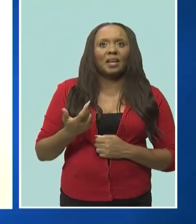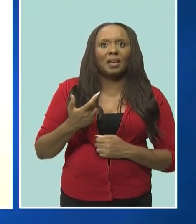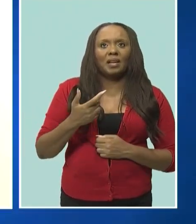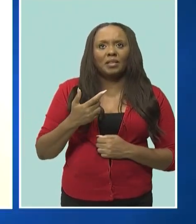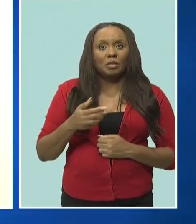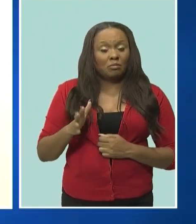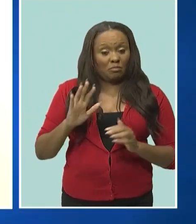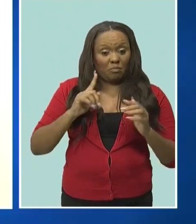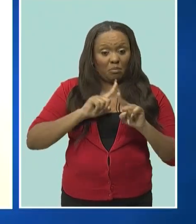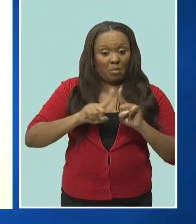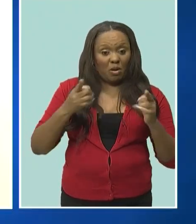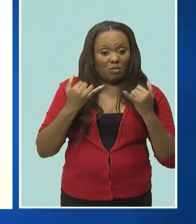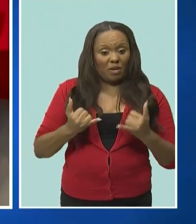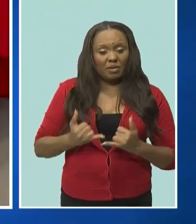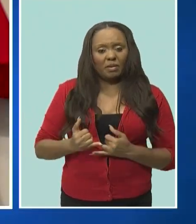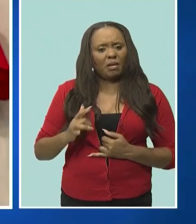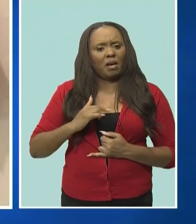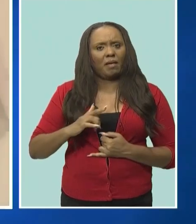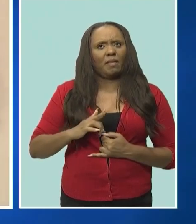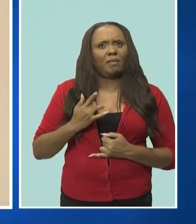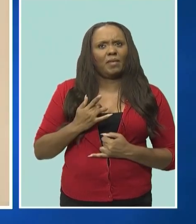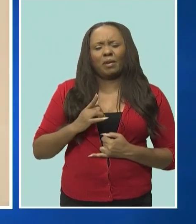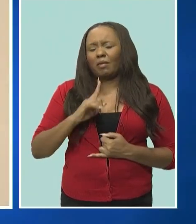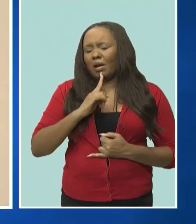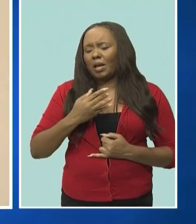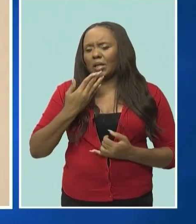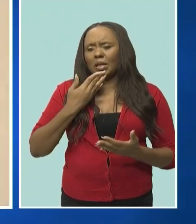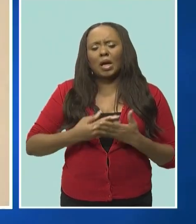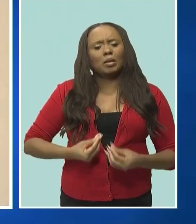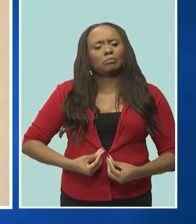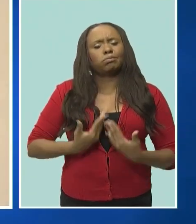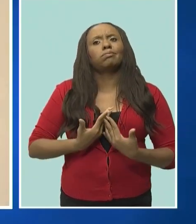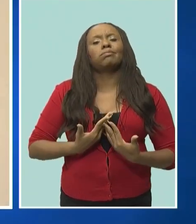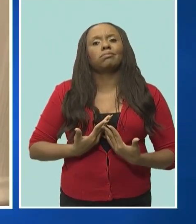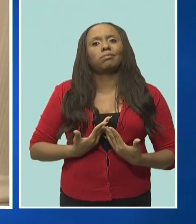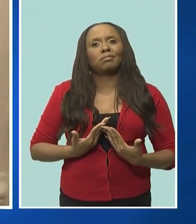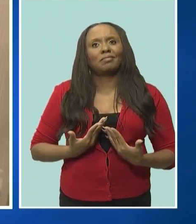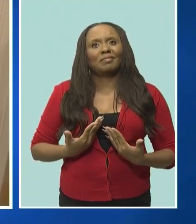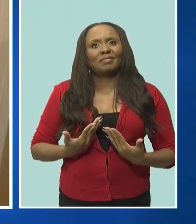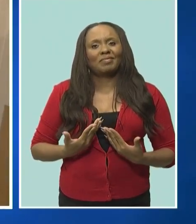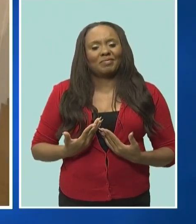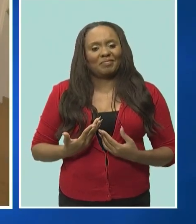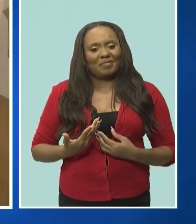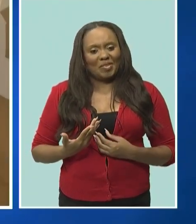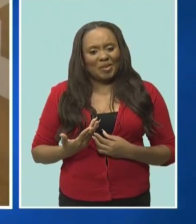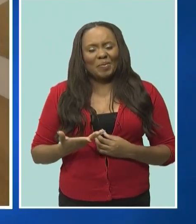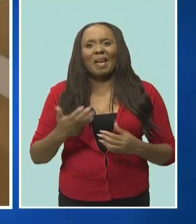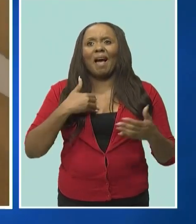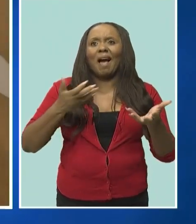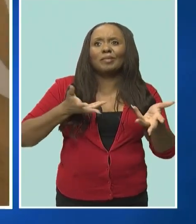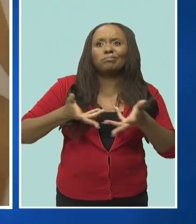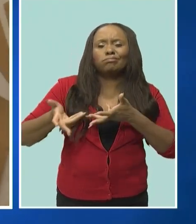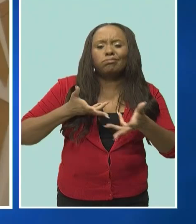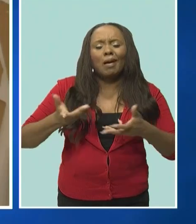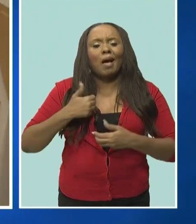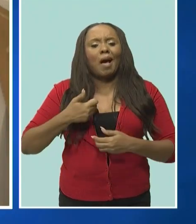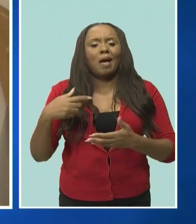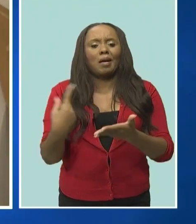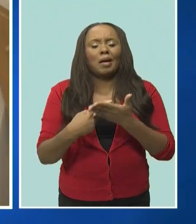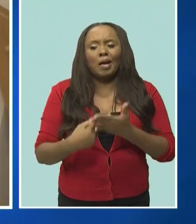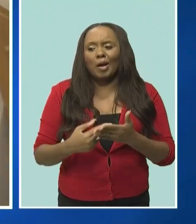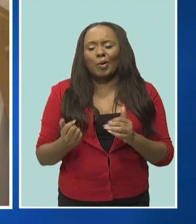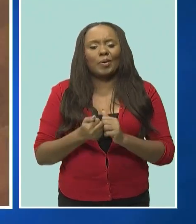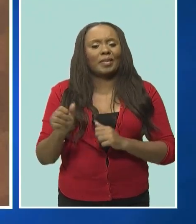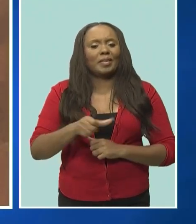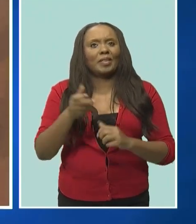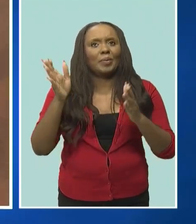way that's happening now gives me such encouragement to say, even today, we had a conversation and I was talking with one of the artists,